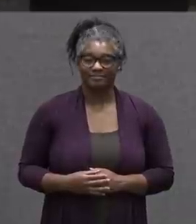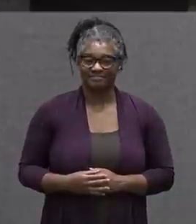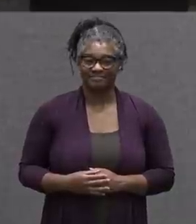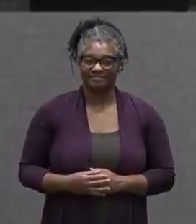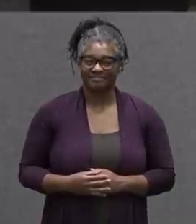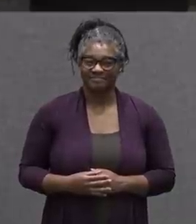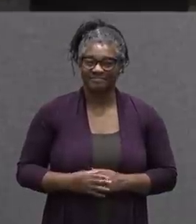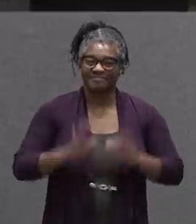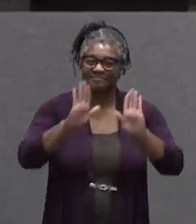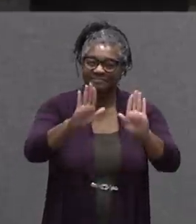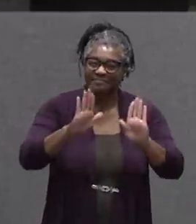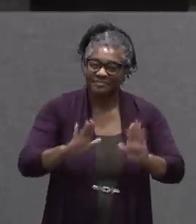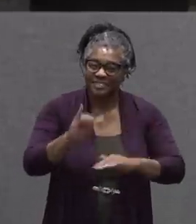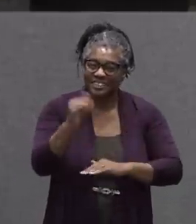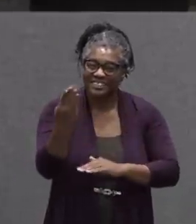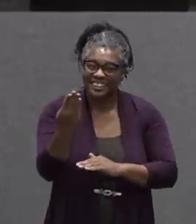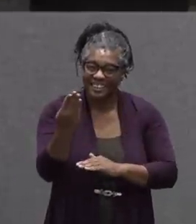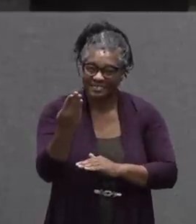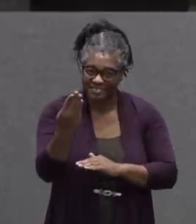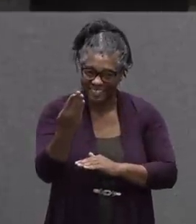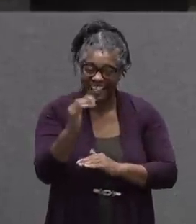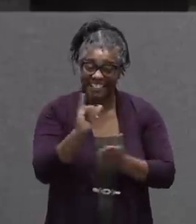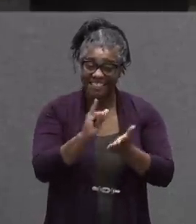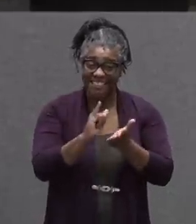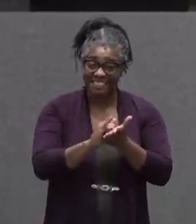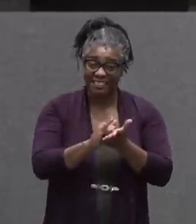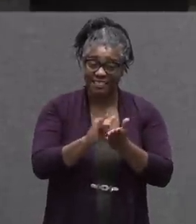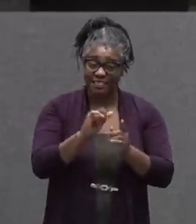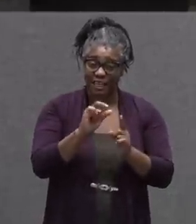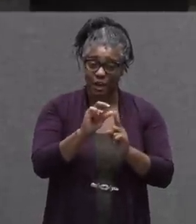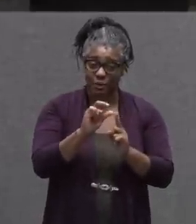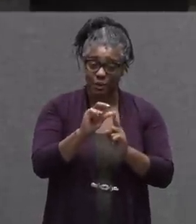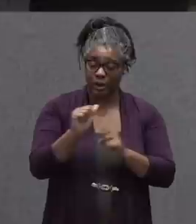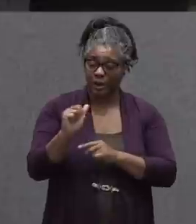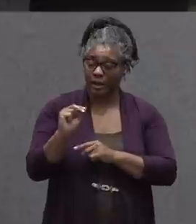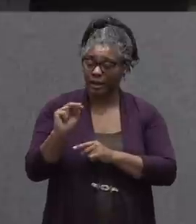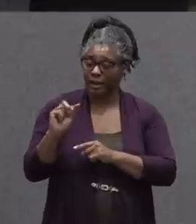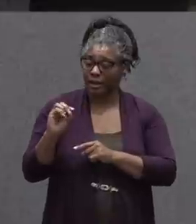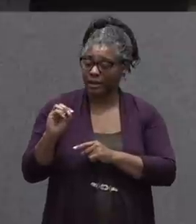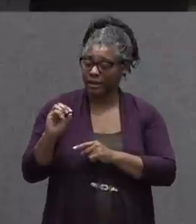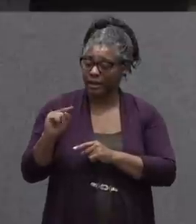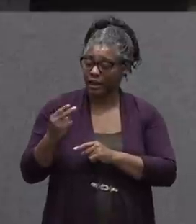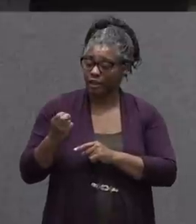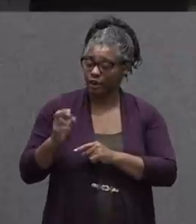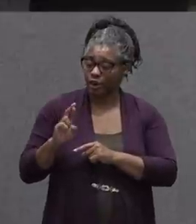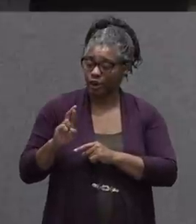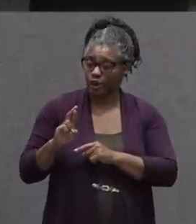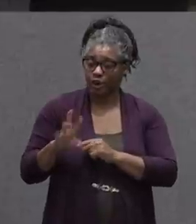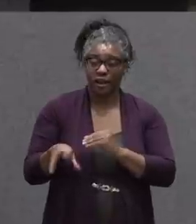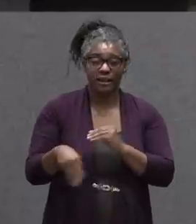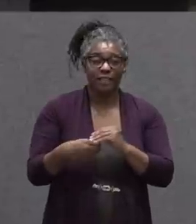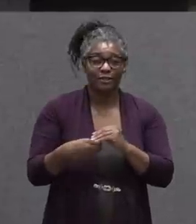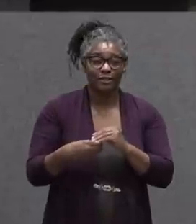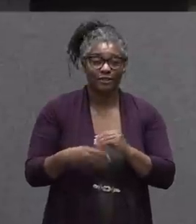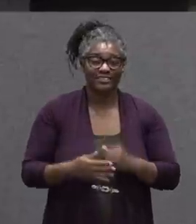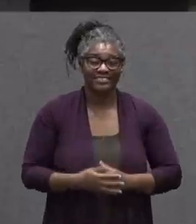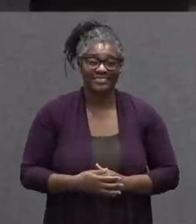Great job. That word was another. Can you think about a sentence using the word another?